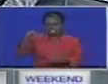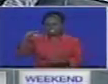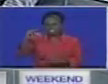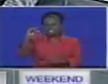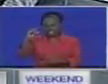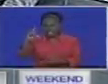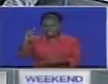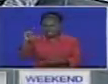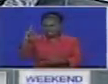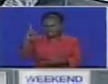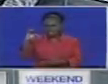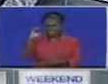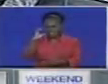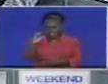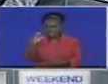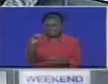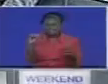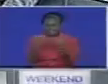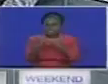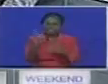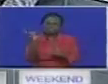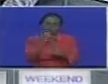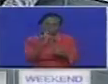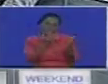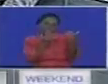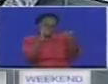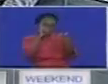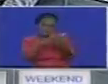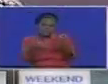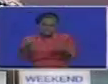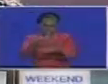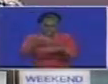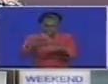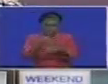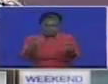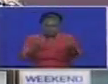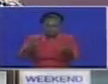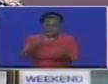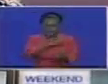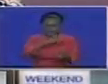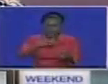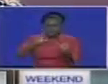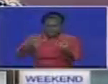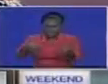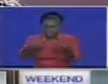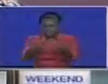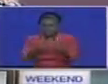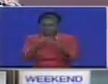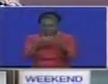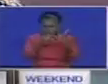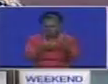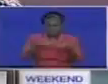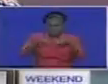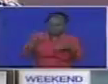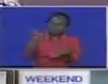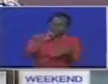NGC, a caretaker committee? From the NGC, this is a national governing council. It will give directions, and we're just waiting for it